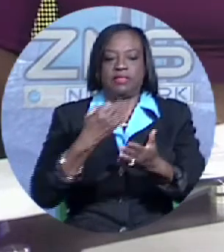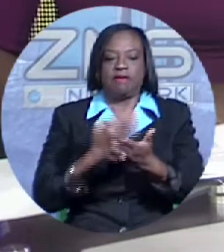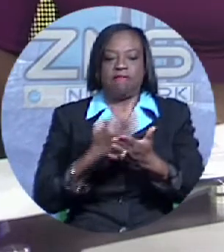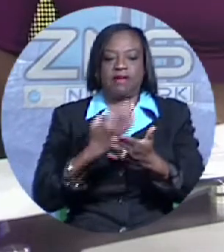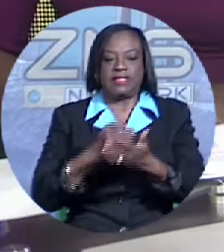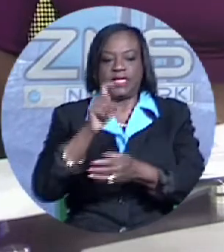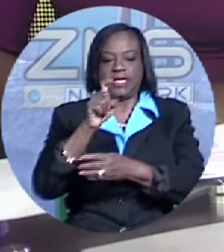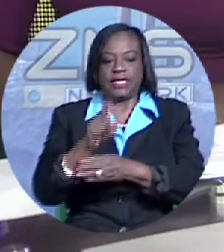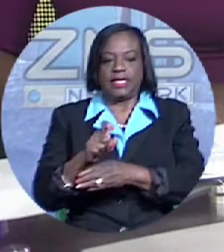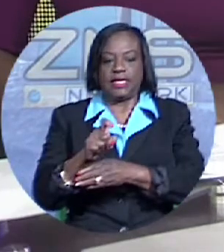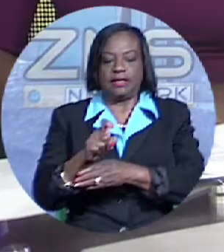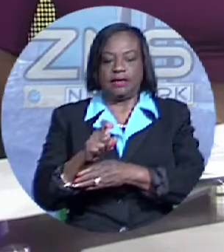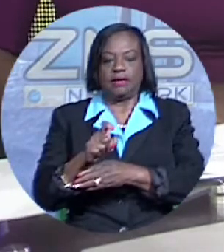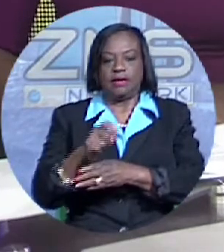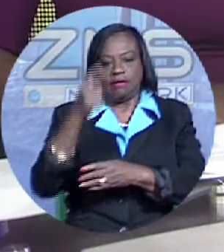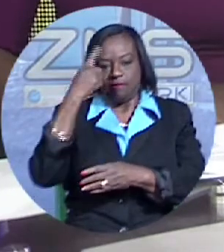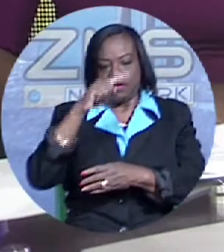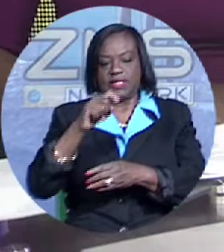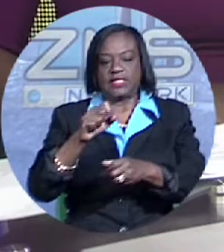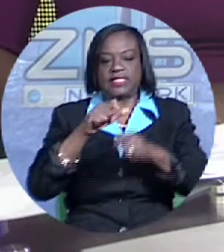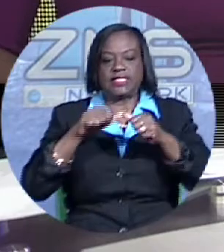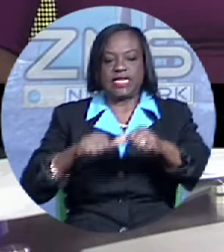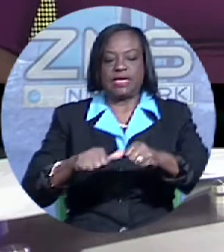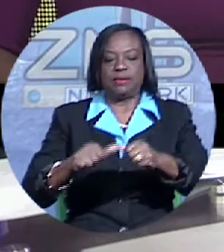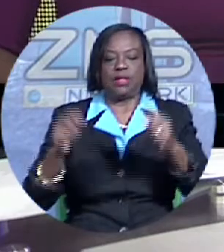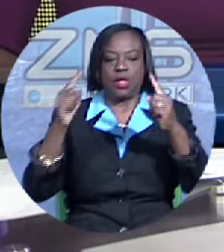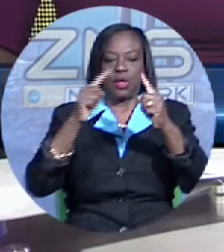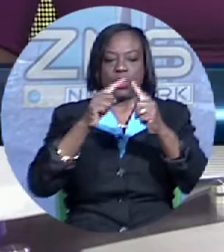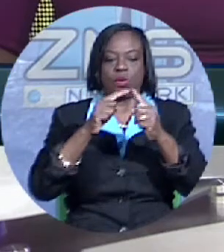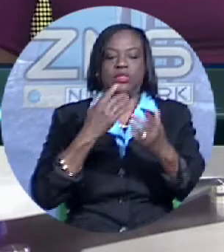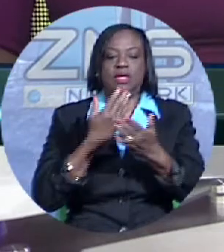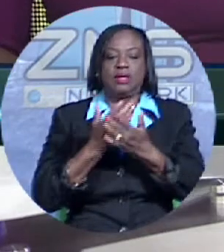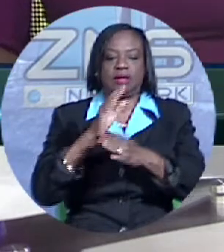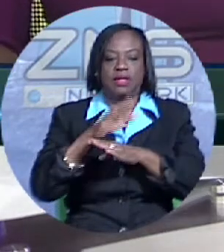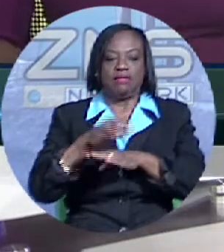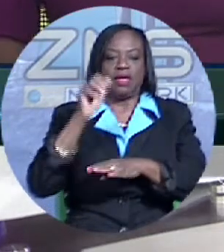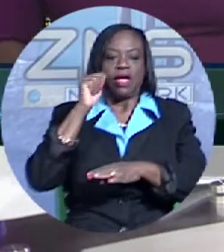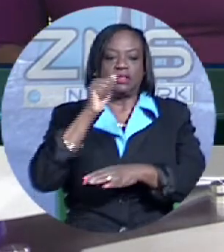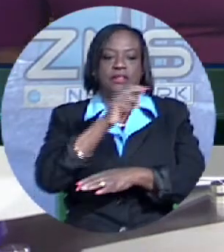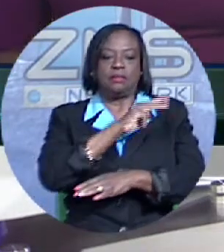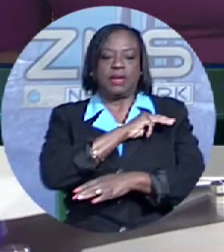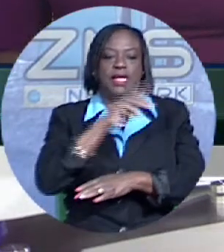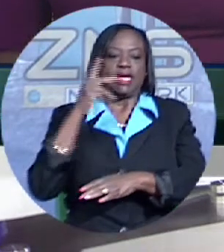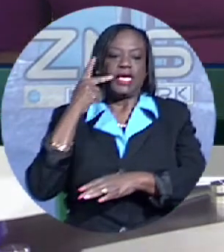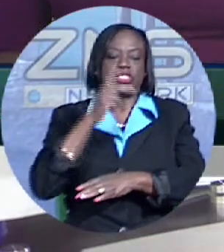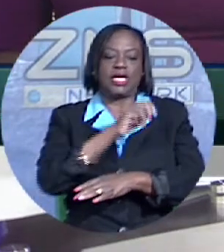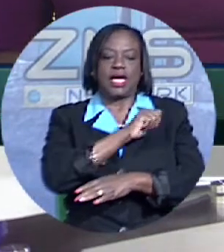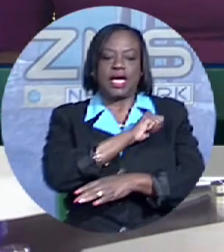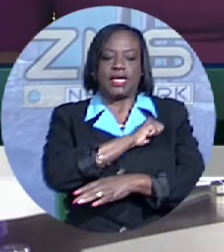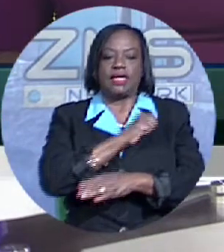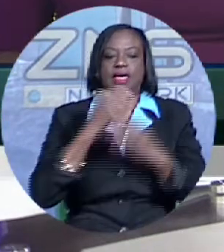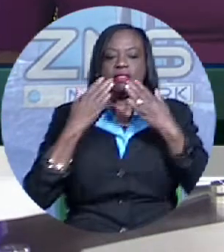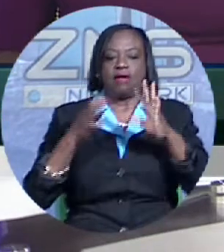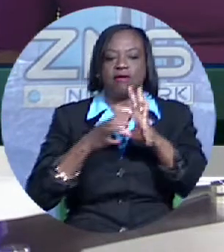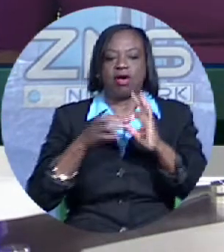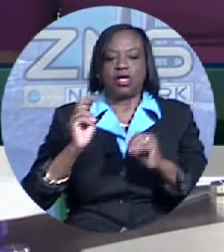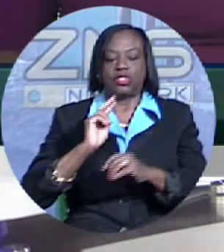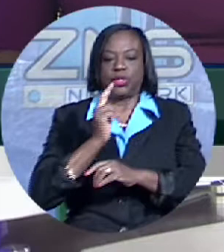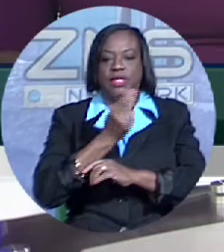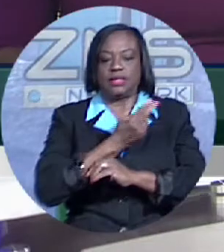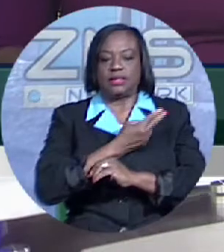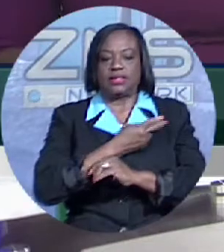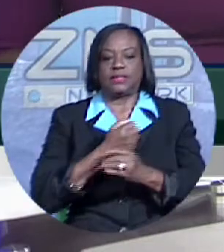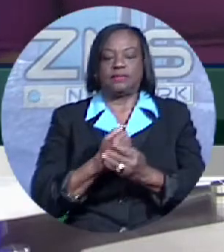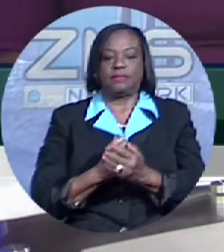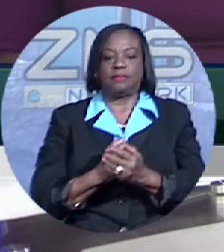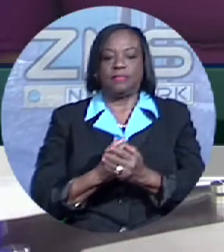2030 Sustainable Development Goals. Good Tuesday evening, Bahamas. I'm Altavise Munnings. I'm Keisha Adderley. Thanks so much for joining us tonight. Topping the